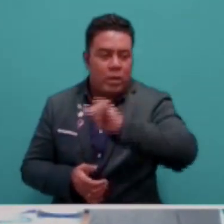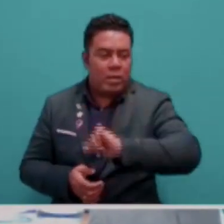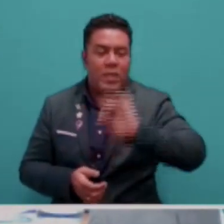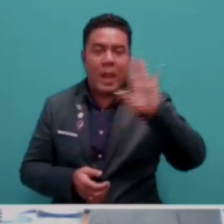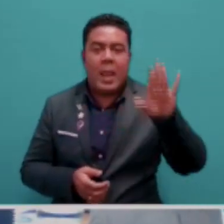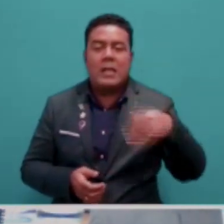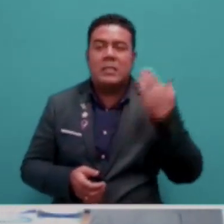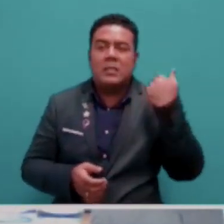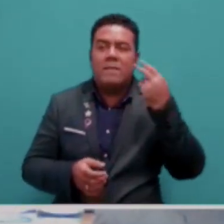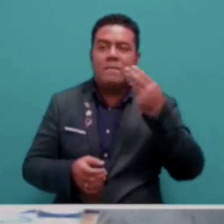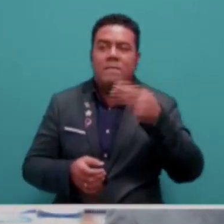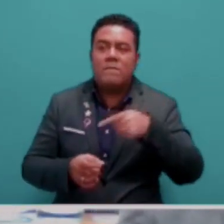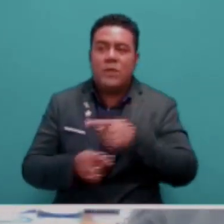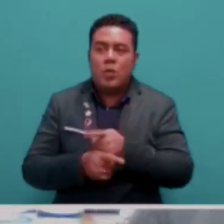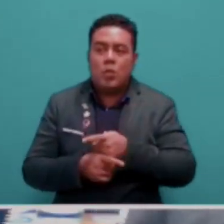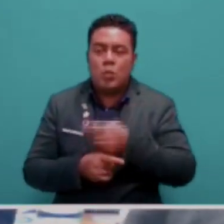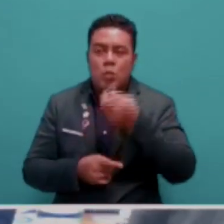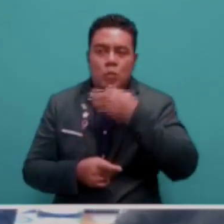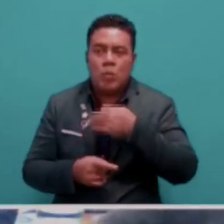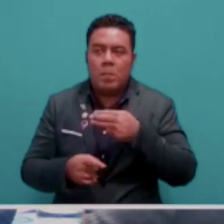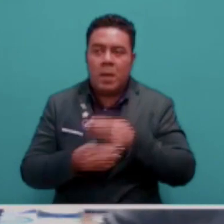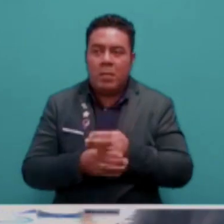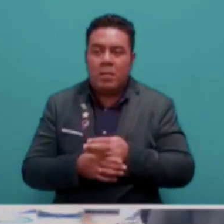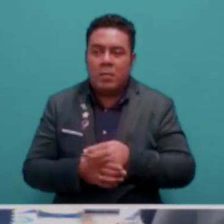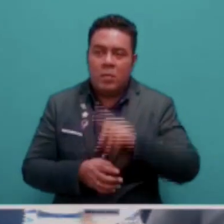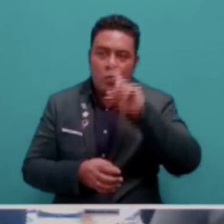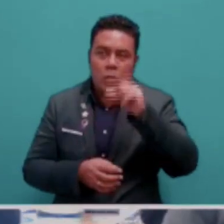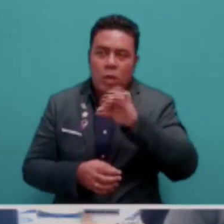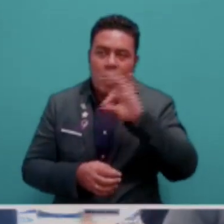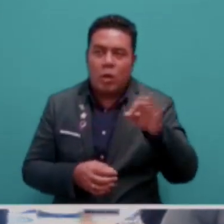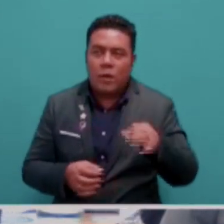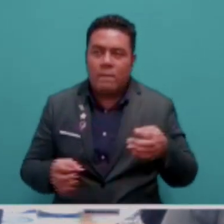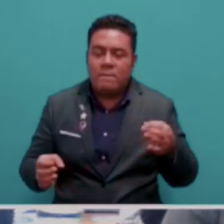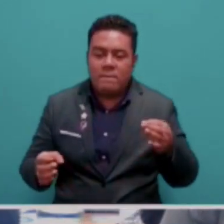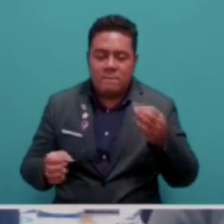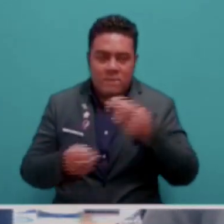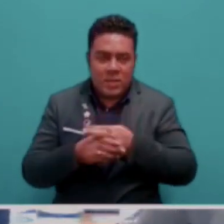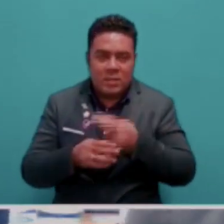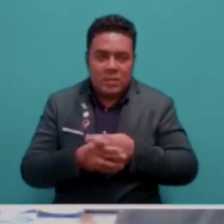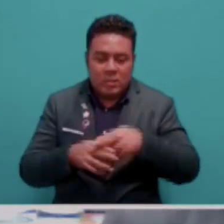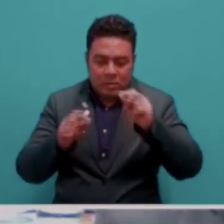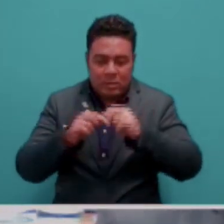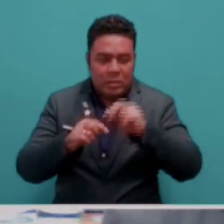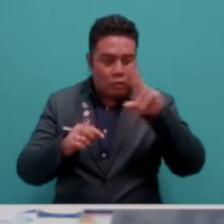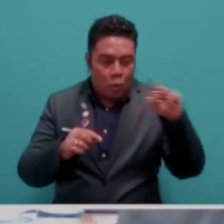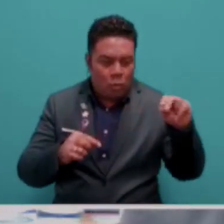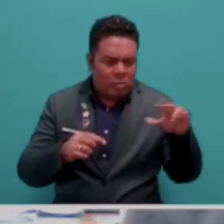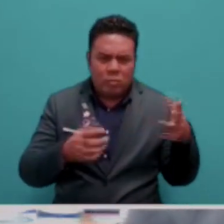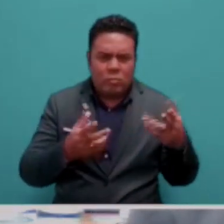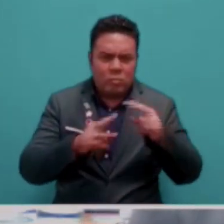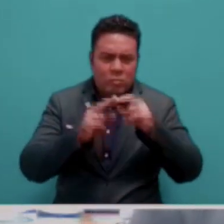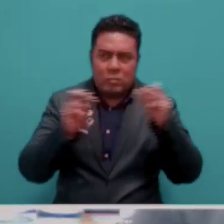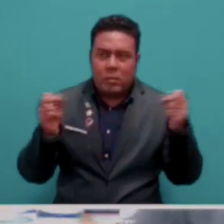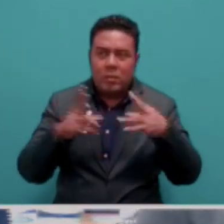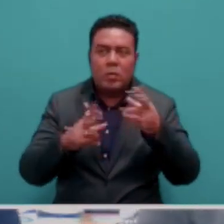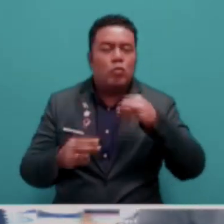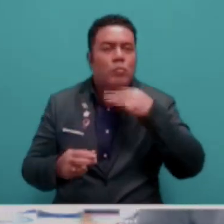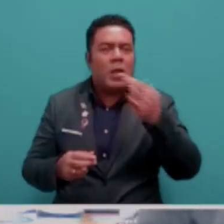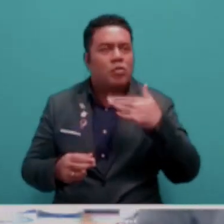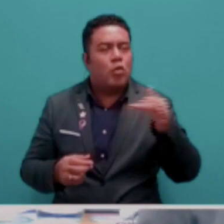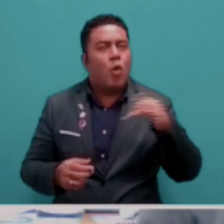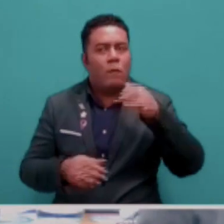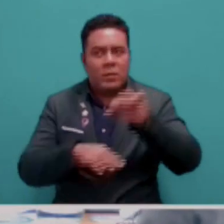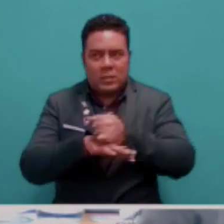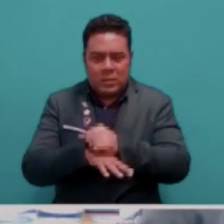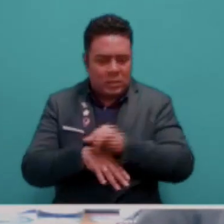few months. That is why you cannot fix these stalls on the roadside. Because you spend too much time